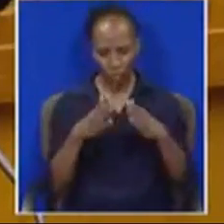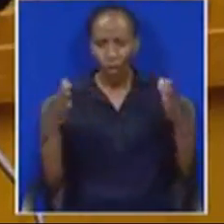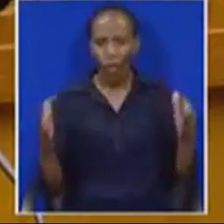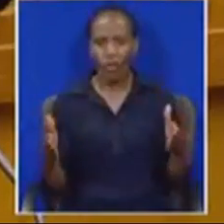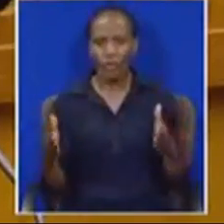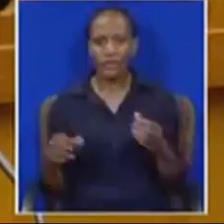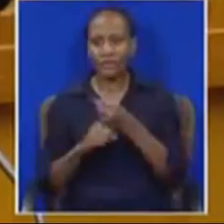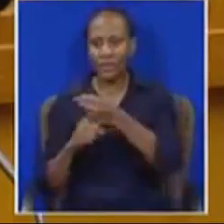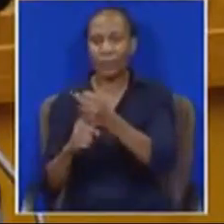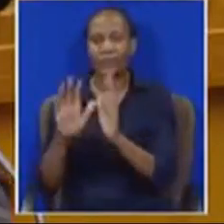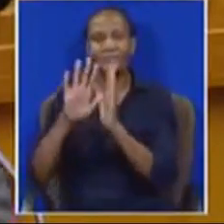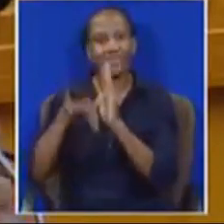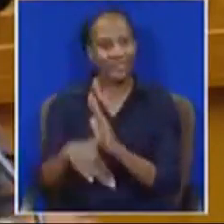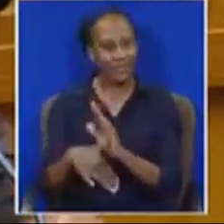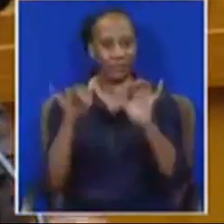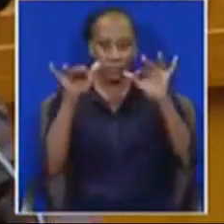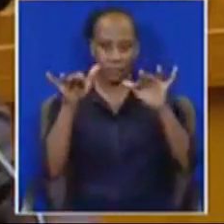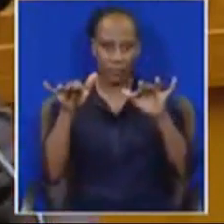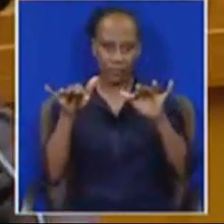in our country.